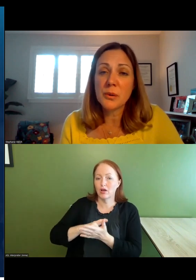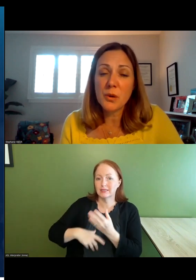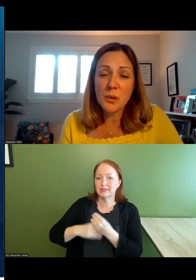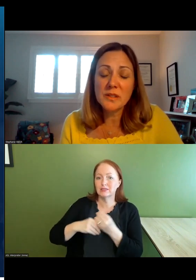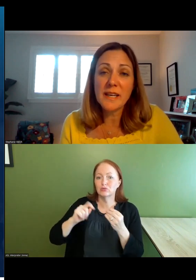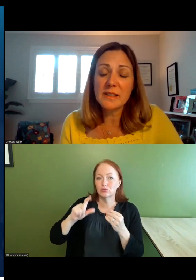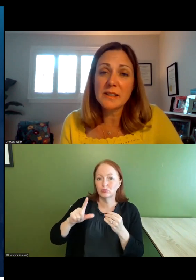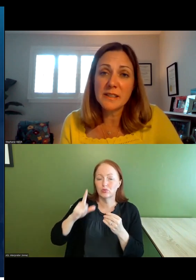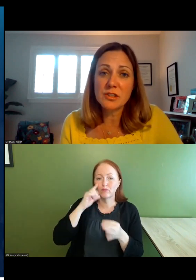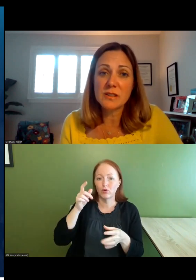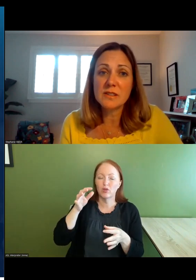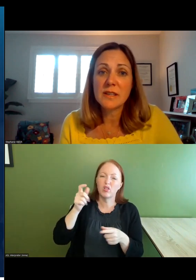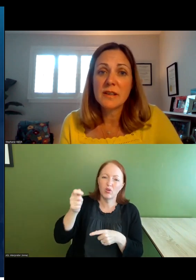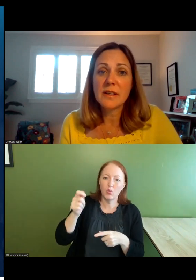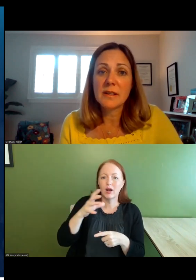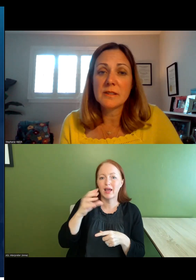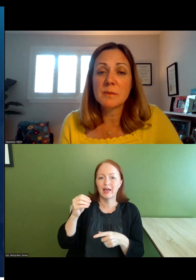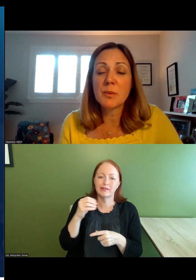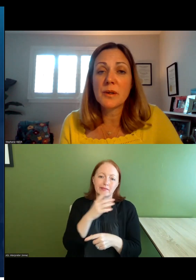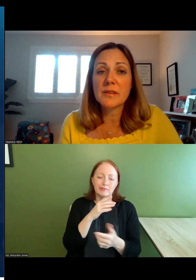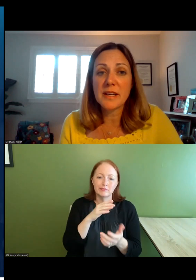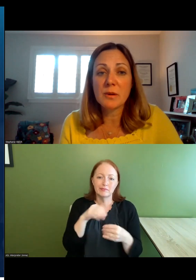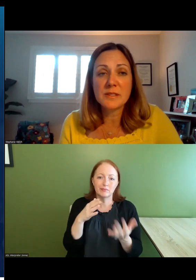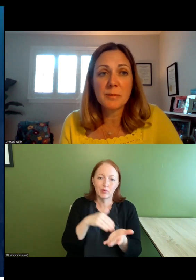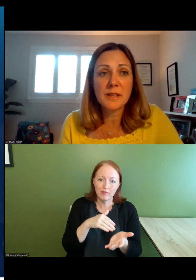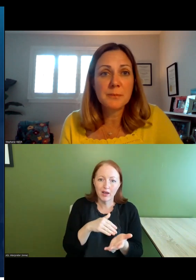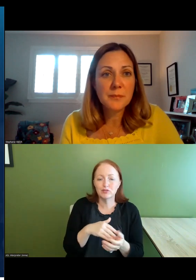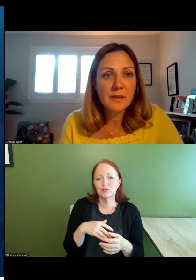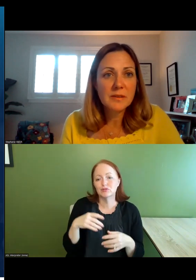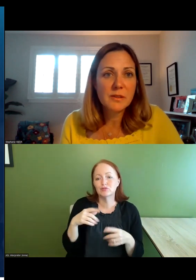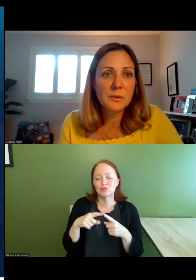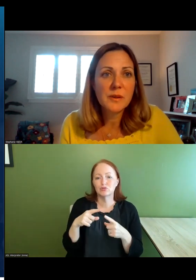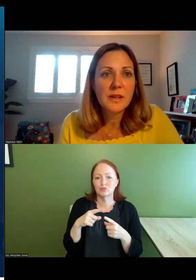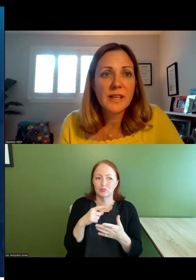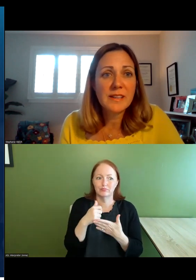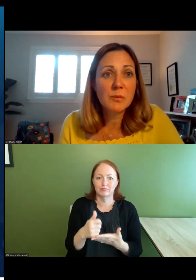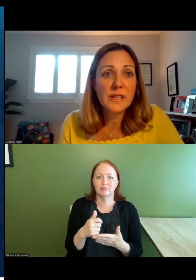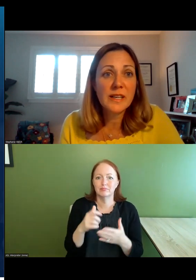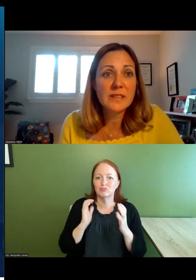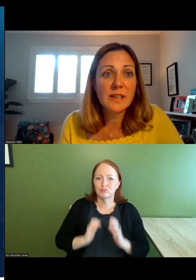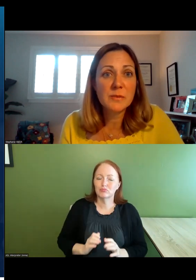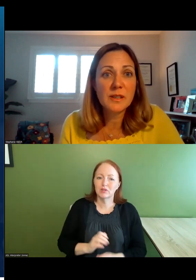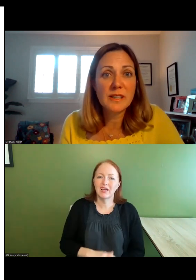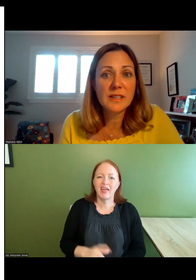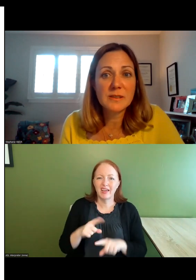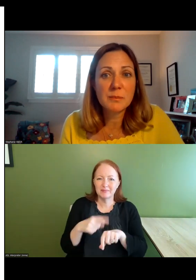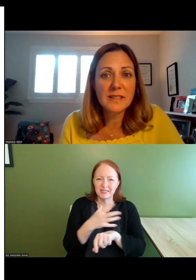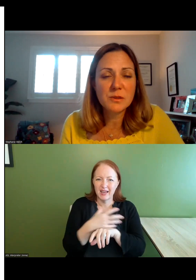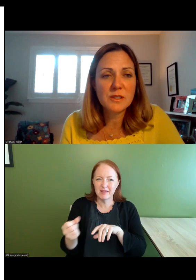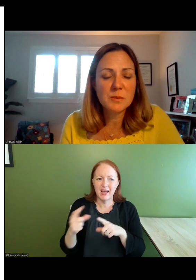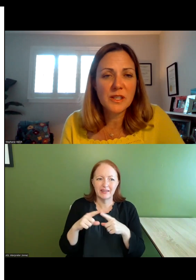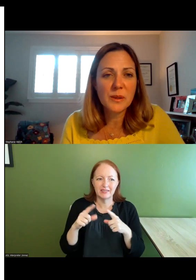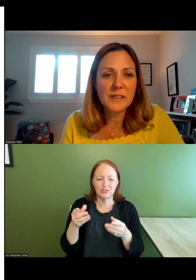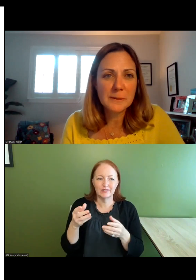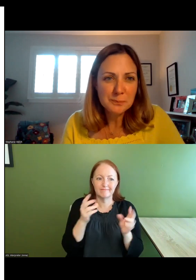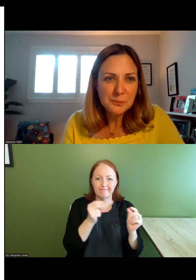for the courts and clinicians to support the care recipient. So I think I'm running out of time, so I think I need to pass